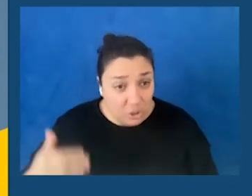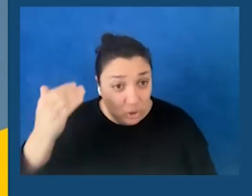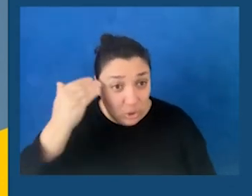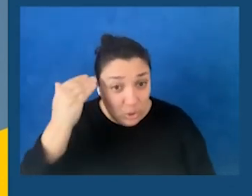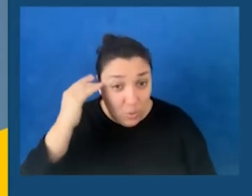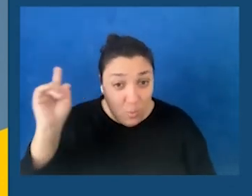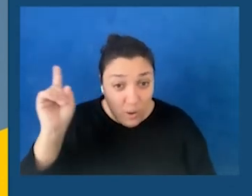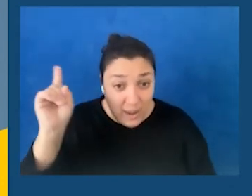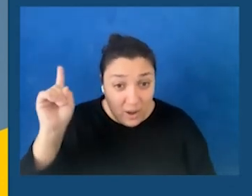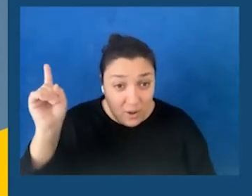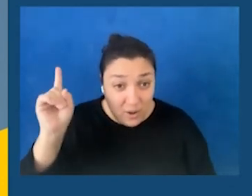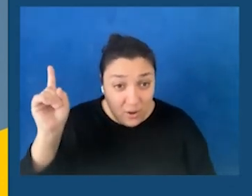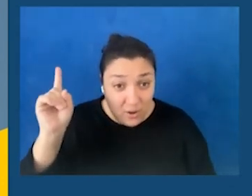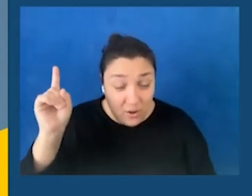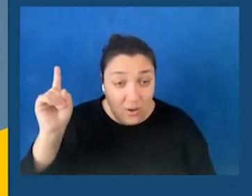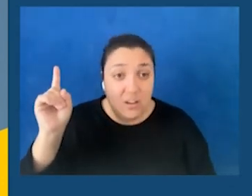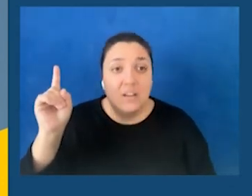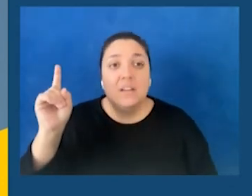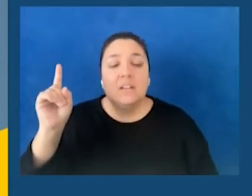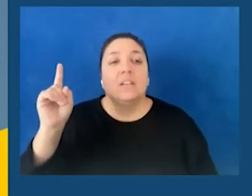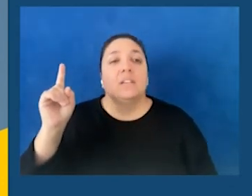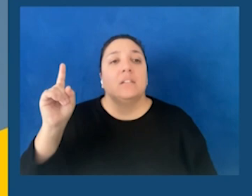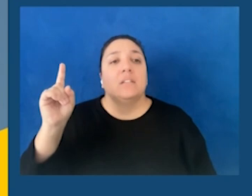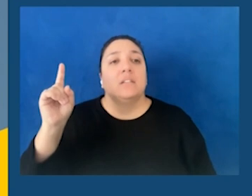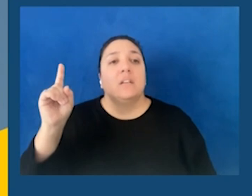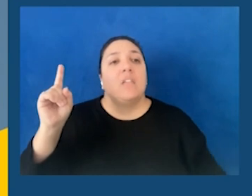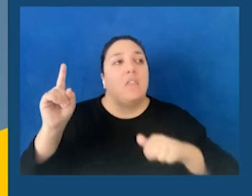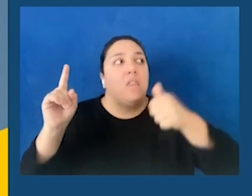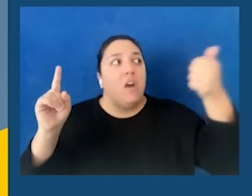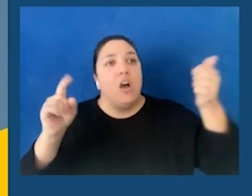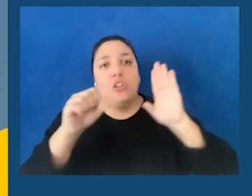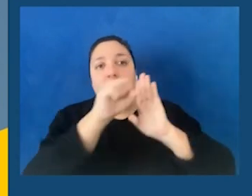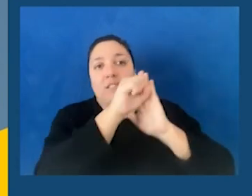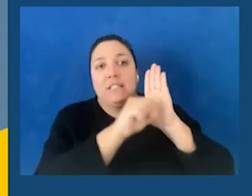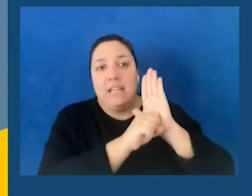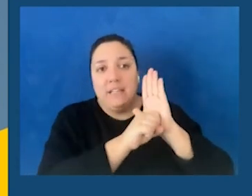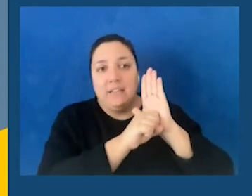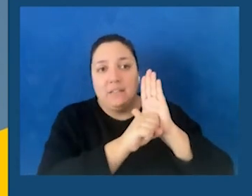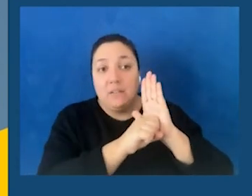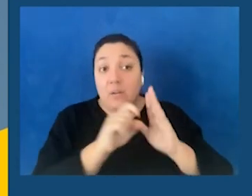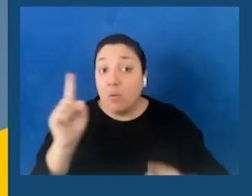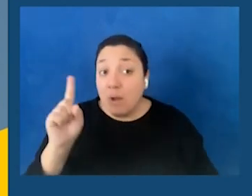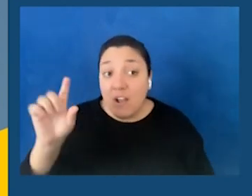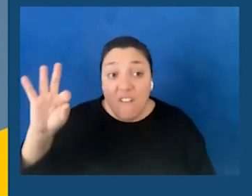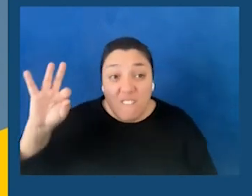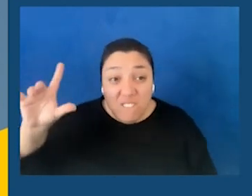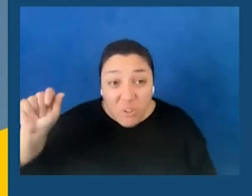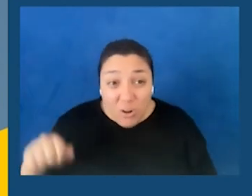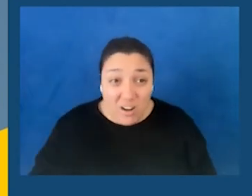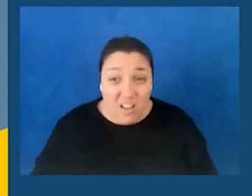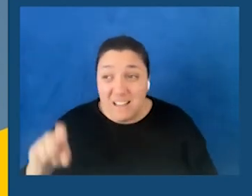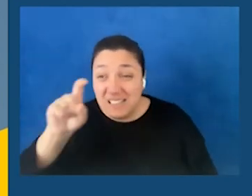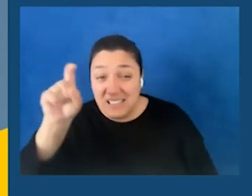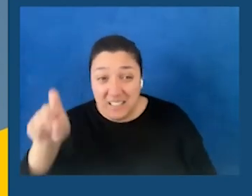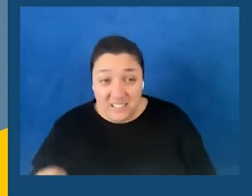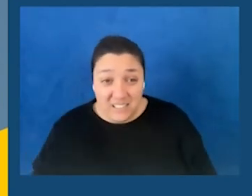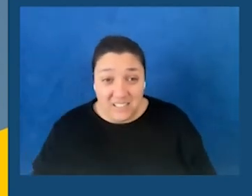5 places for New Yorkers leaving our state. 2 of them are Florida and Texas. Fine, over